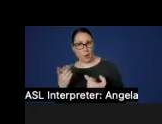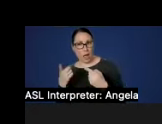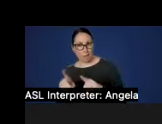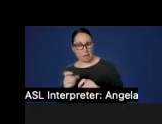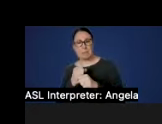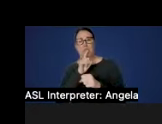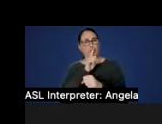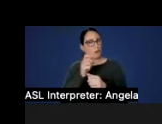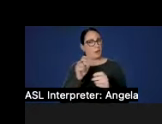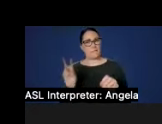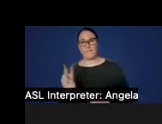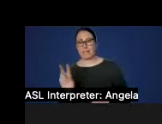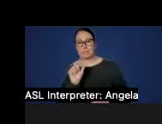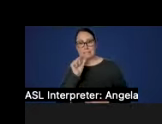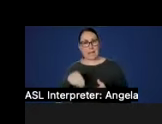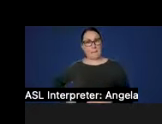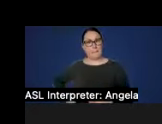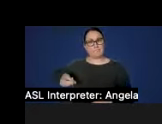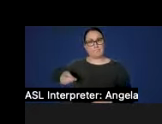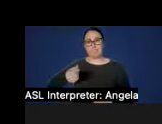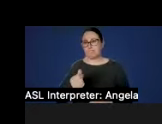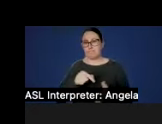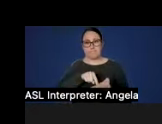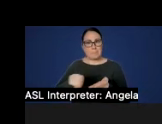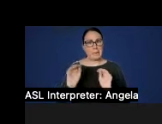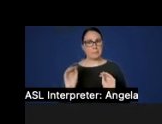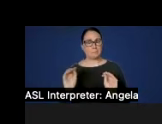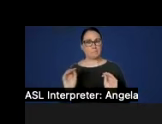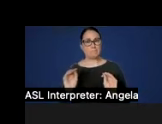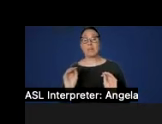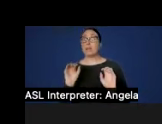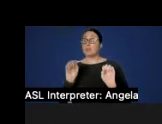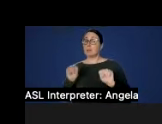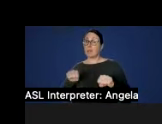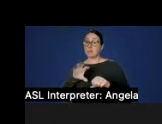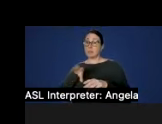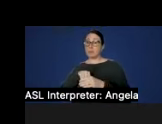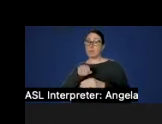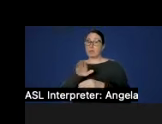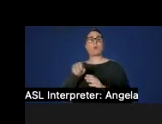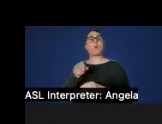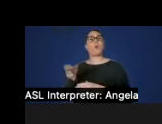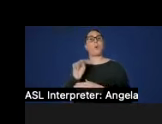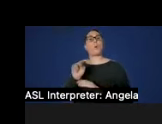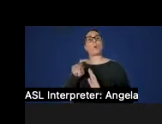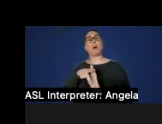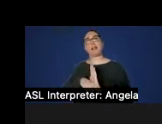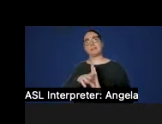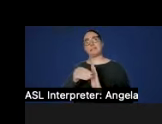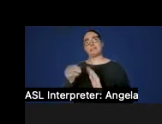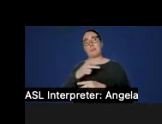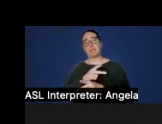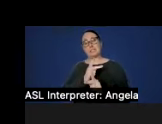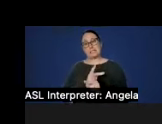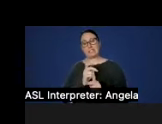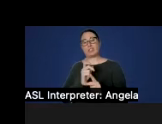have to pay. And that can be something you might have in your own policies and procedures internally about, hey, we